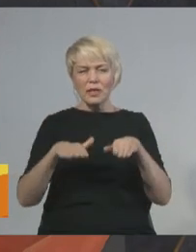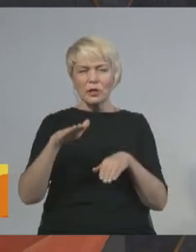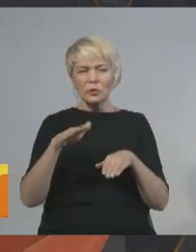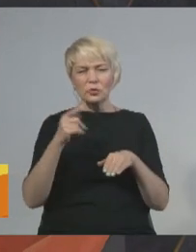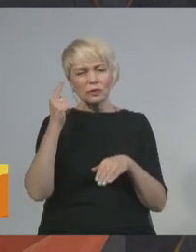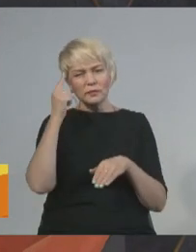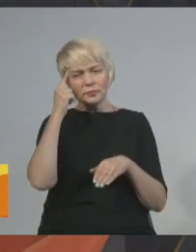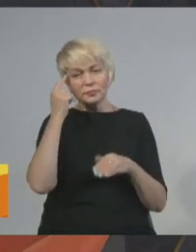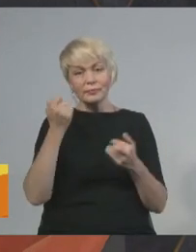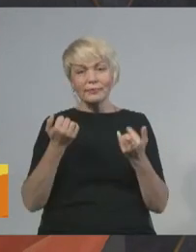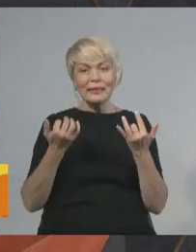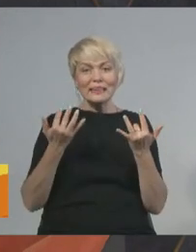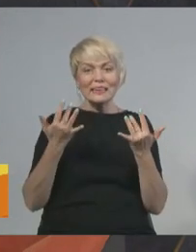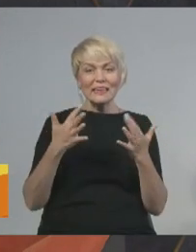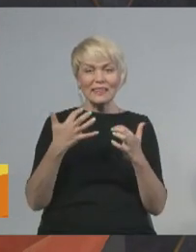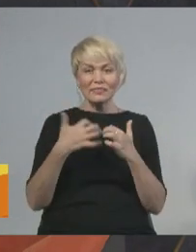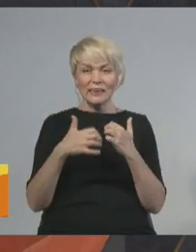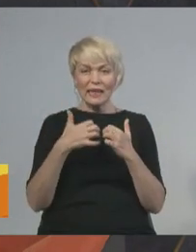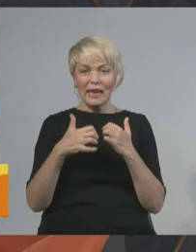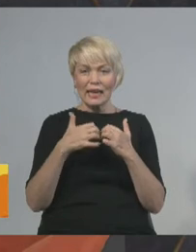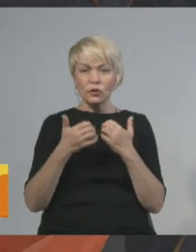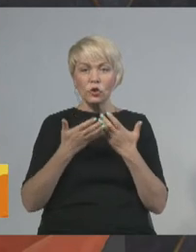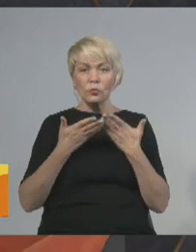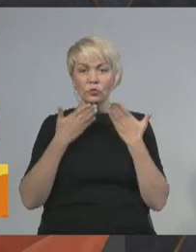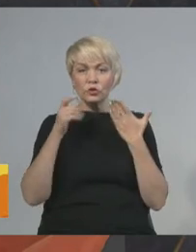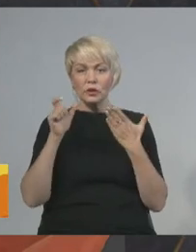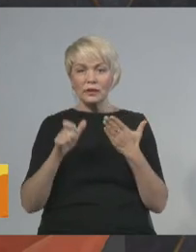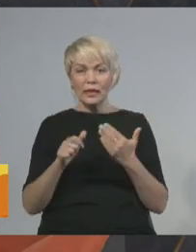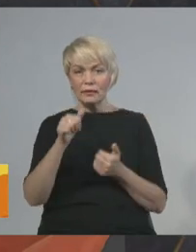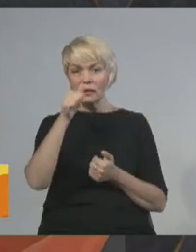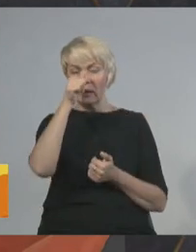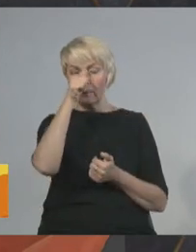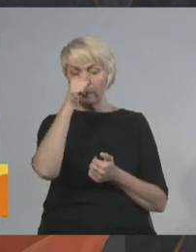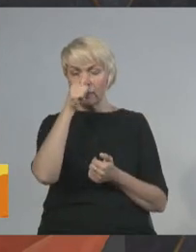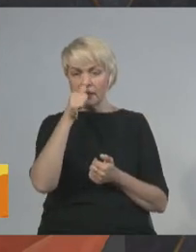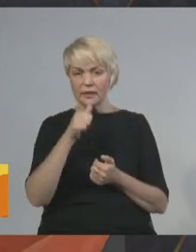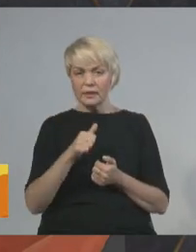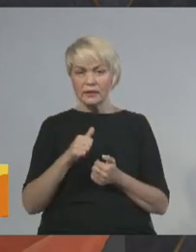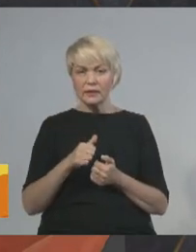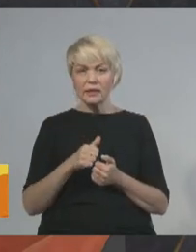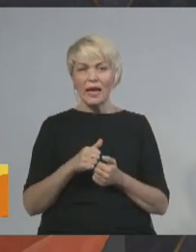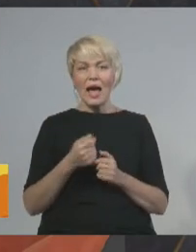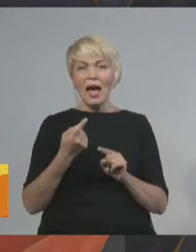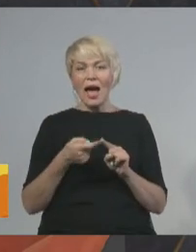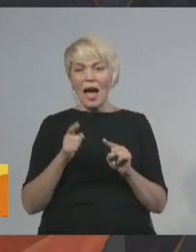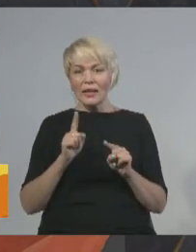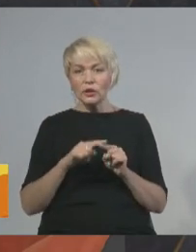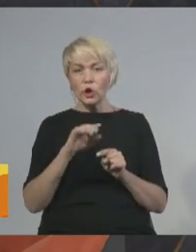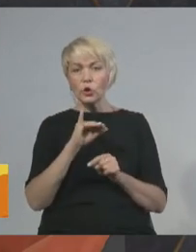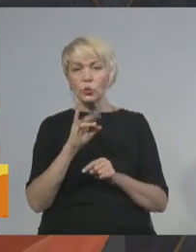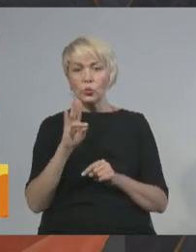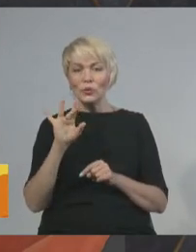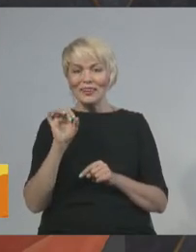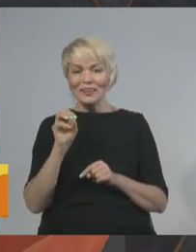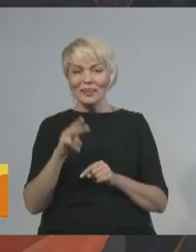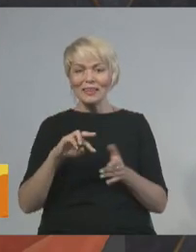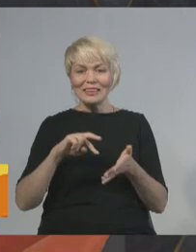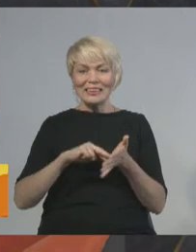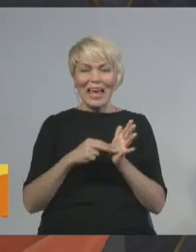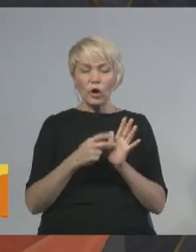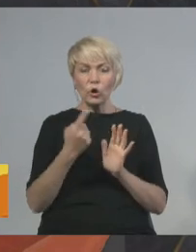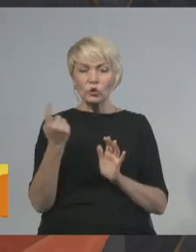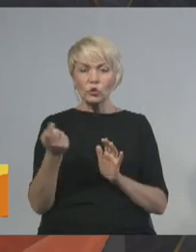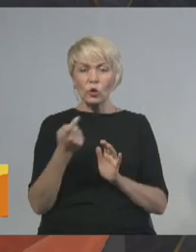to evaluate how much money uh so this is about unit